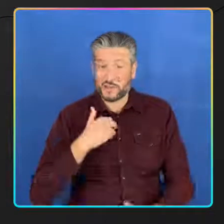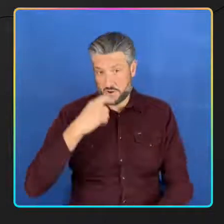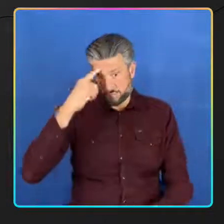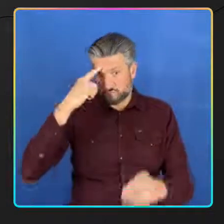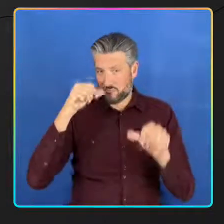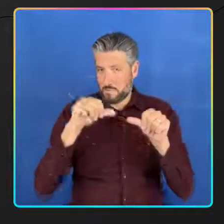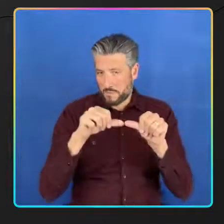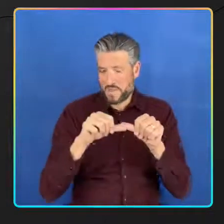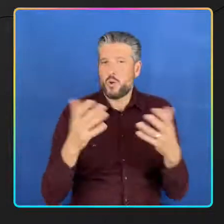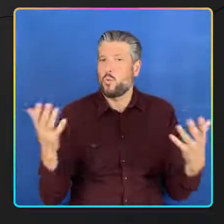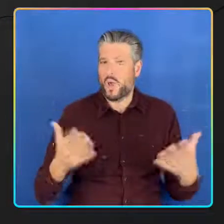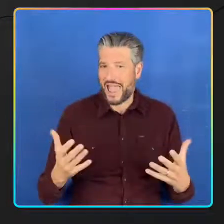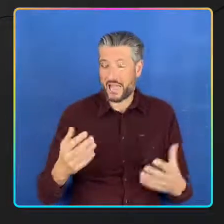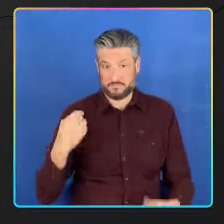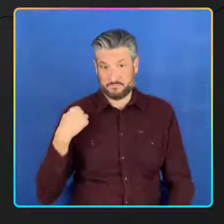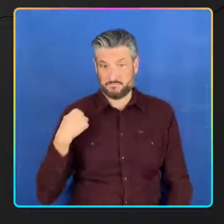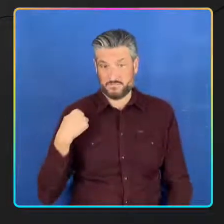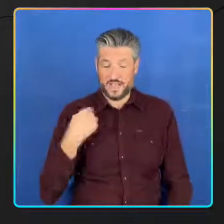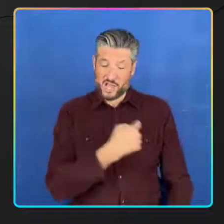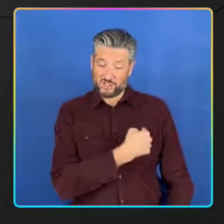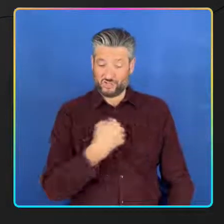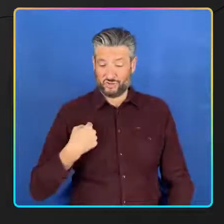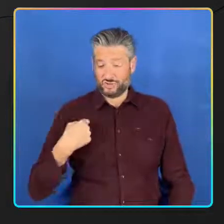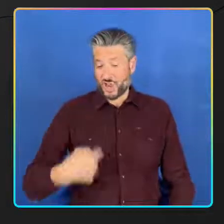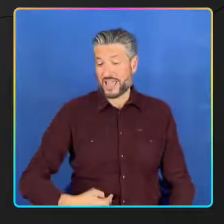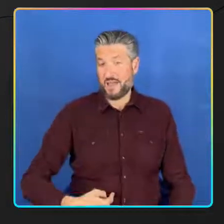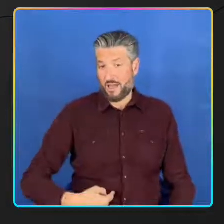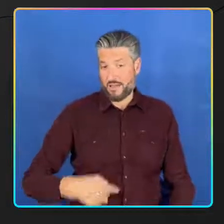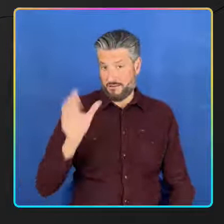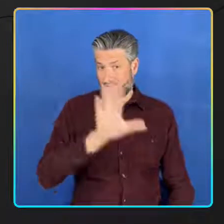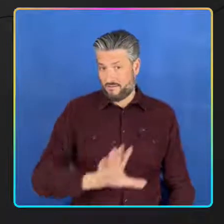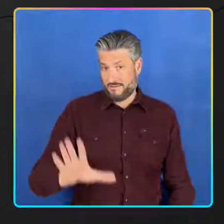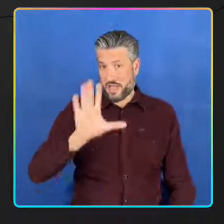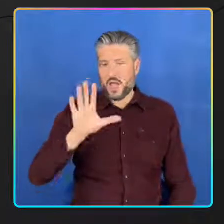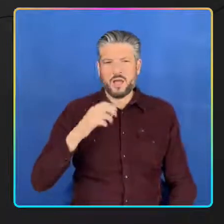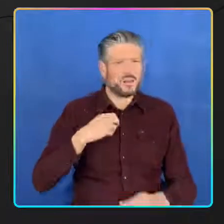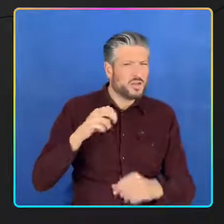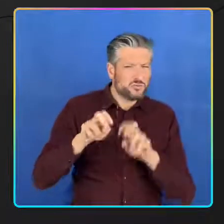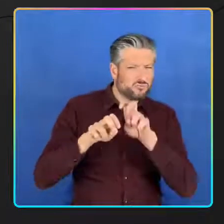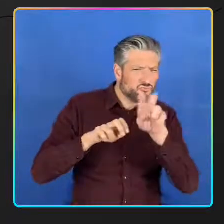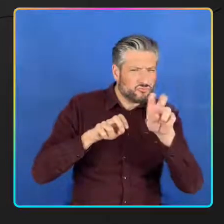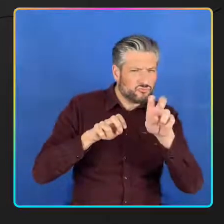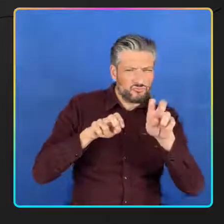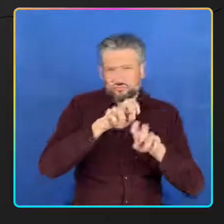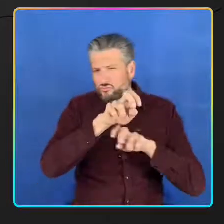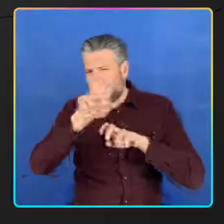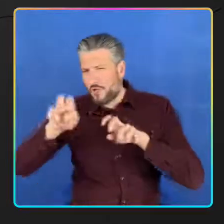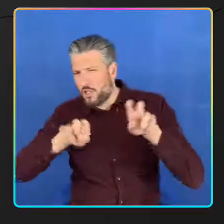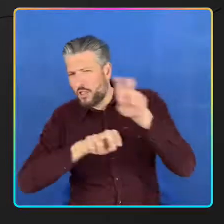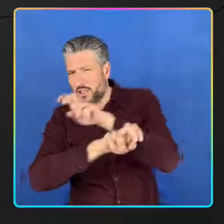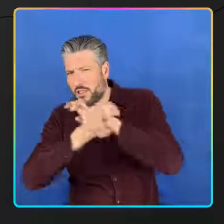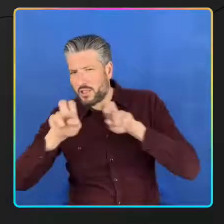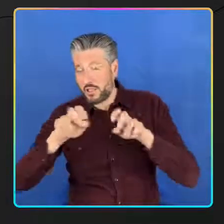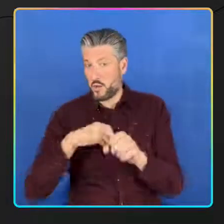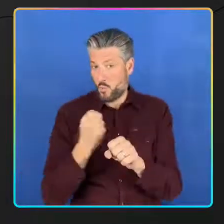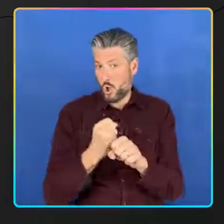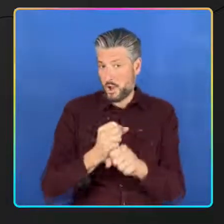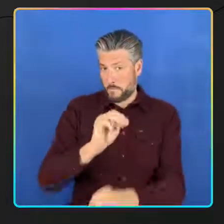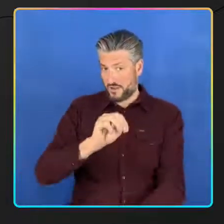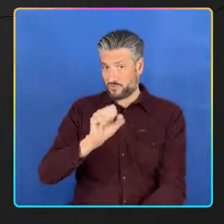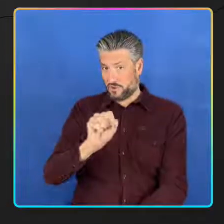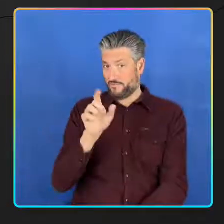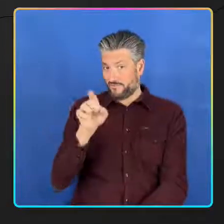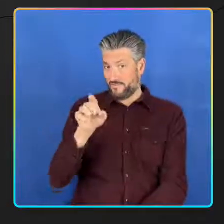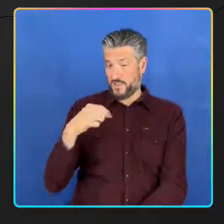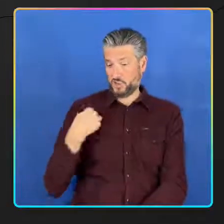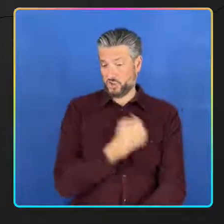traveling in China, in south of China. I worked in China for a little while at Microsoft, and I was studying